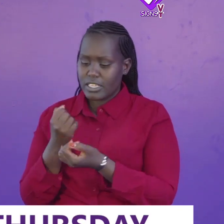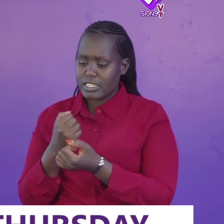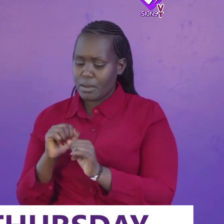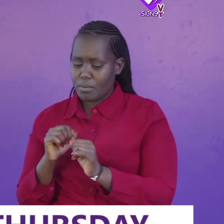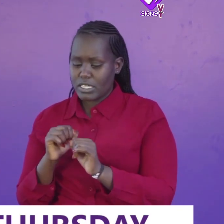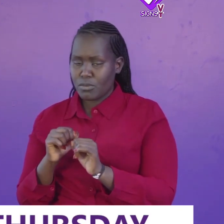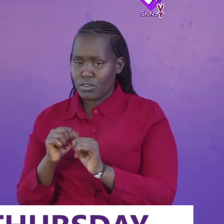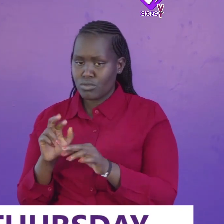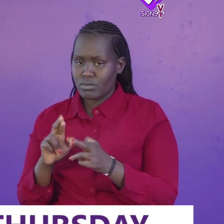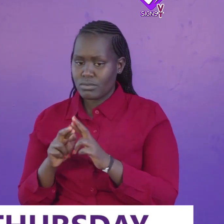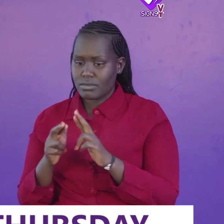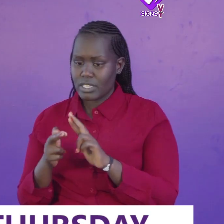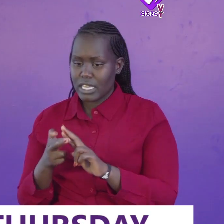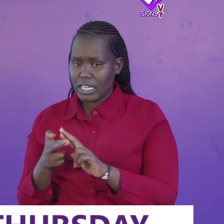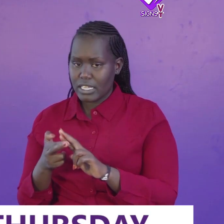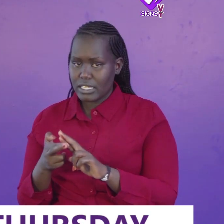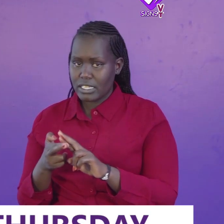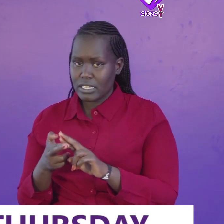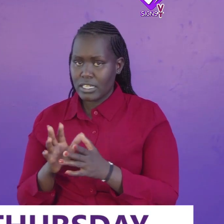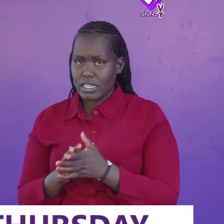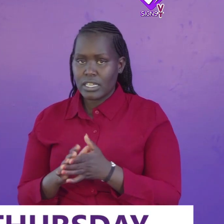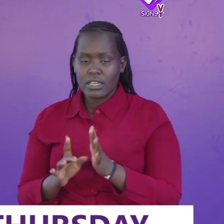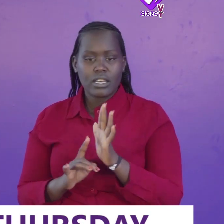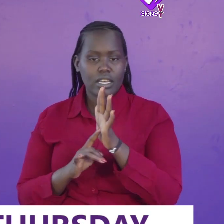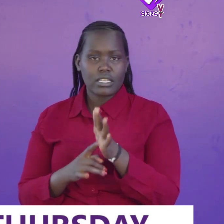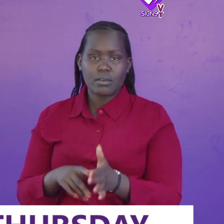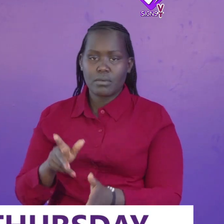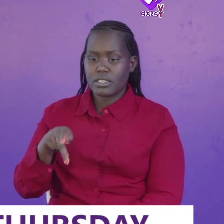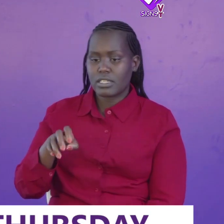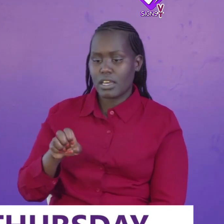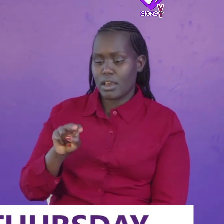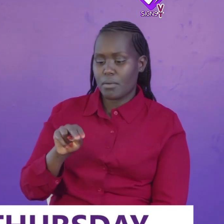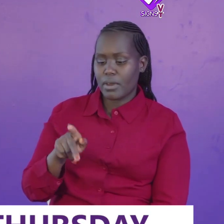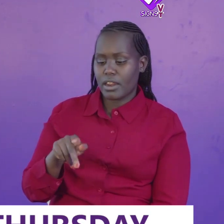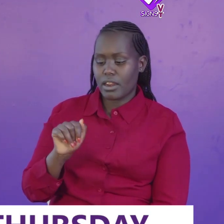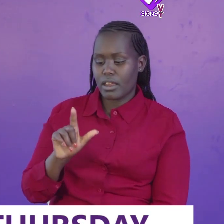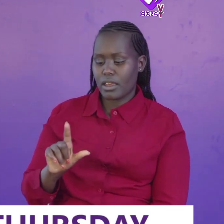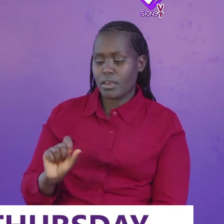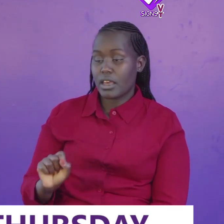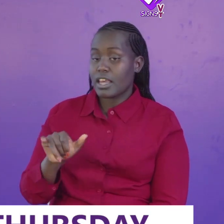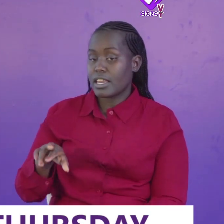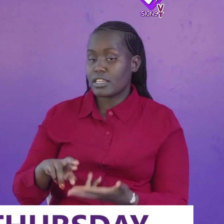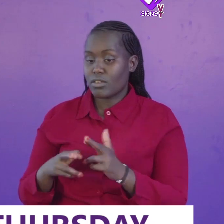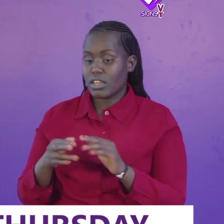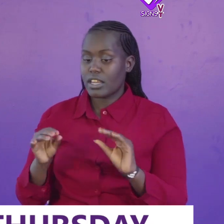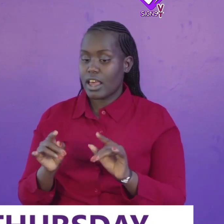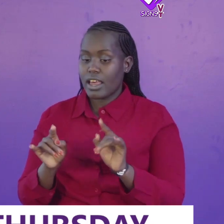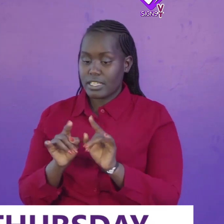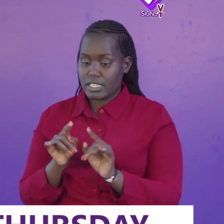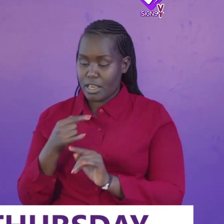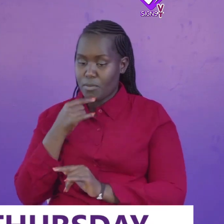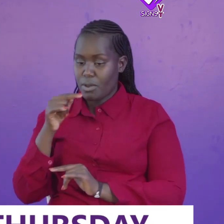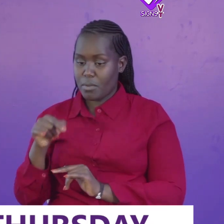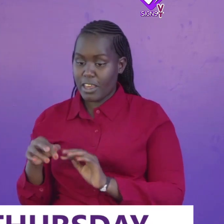hii mnataka mmeniangusha sasa. Kama ya inaitwa Pen Pals. Pen Pals. Hiyo hatuja relate. Pia hii mniambia hamta relate